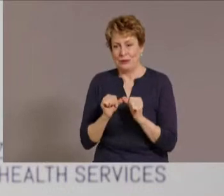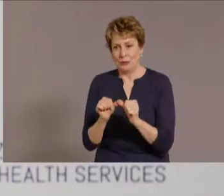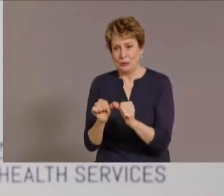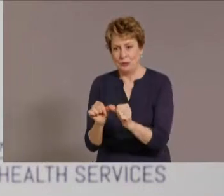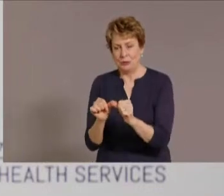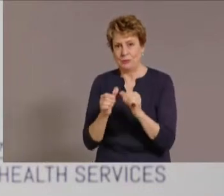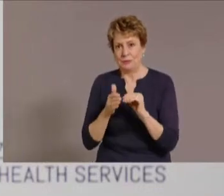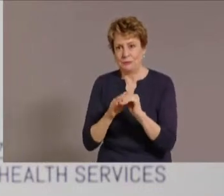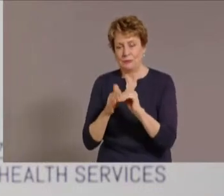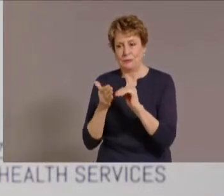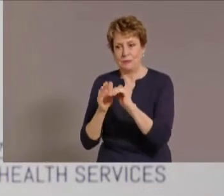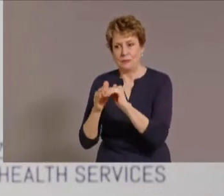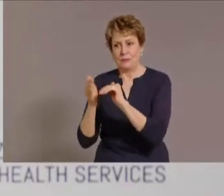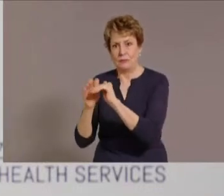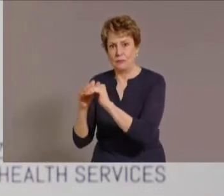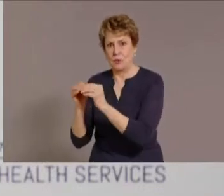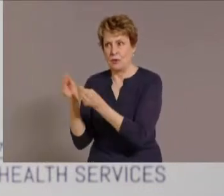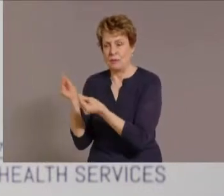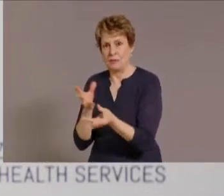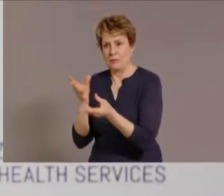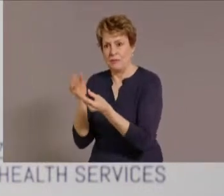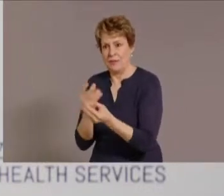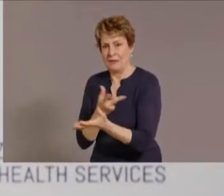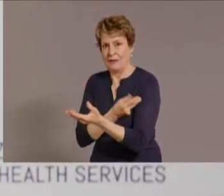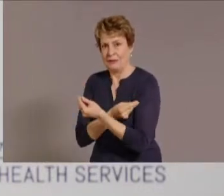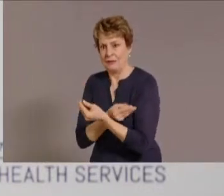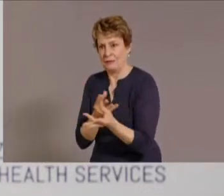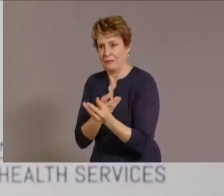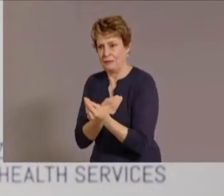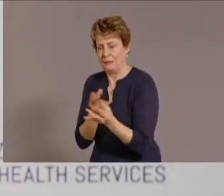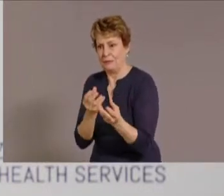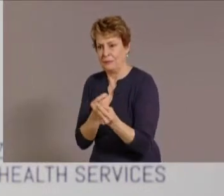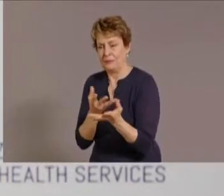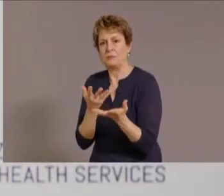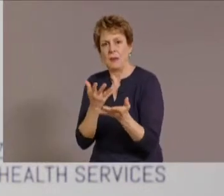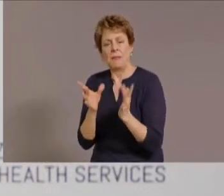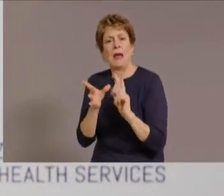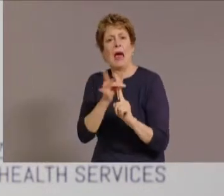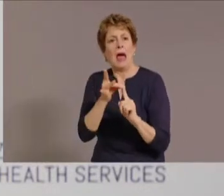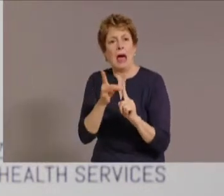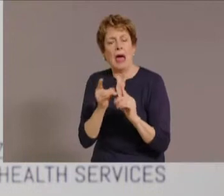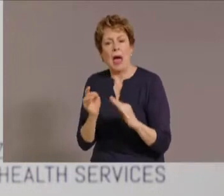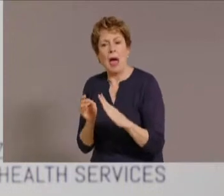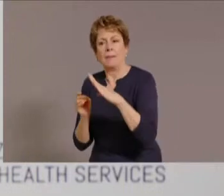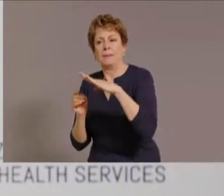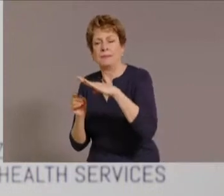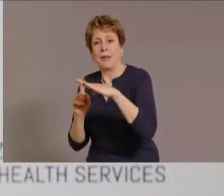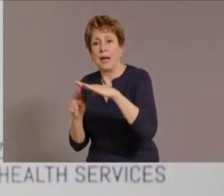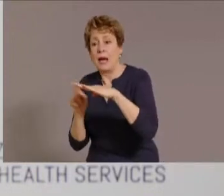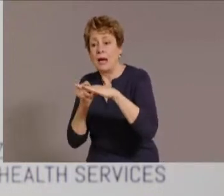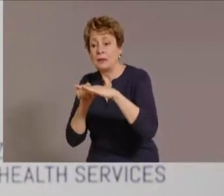see another increase in cases, but hopefully won't see the hospitalizations and deaths.